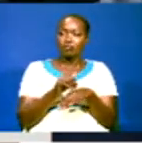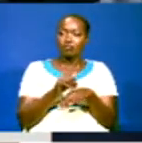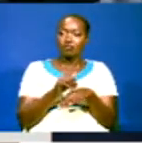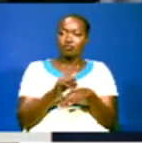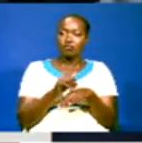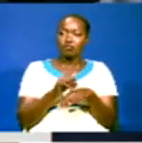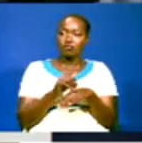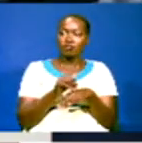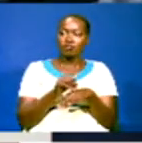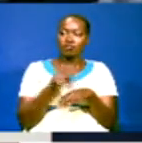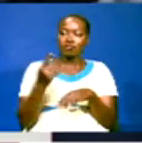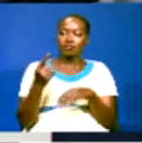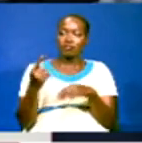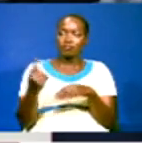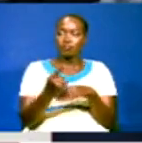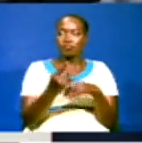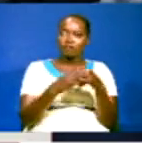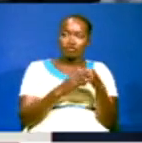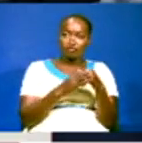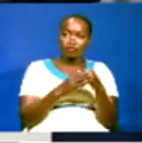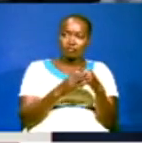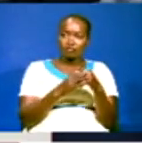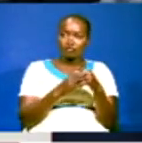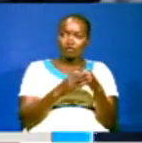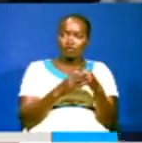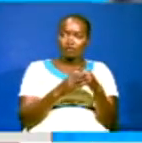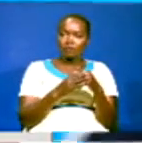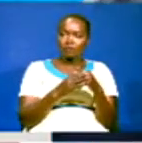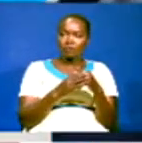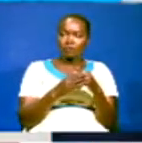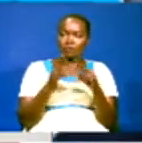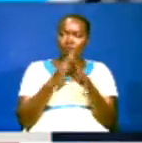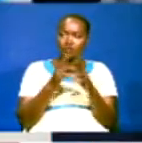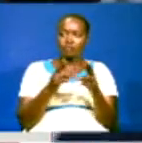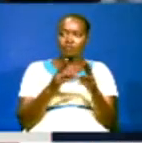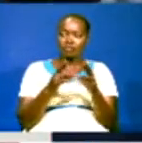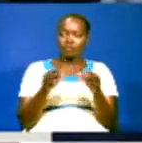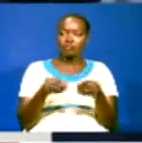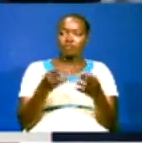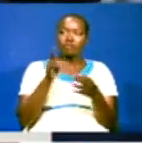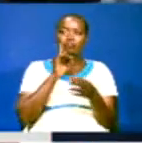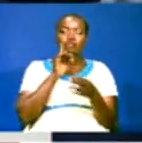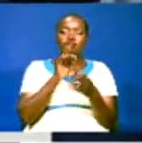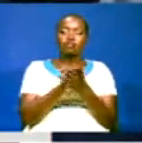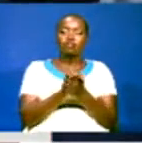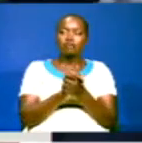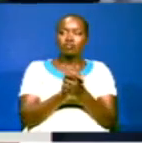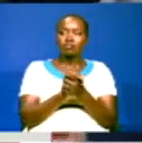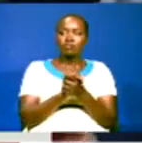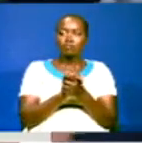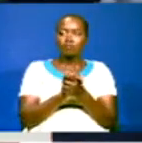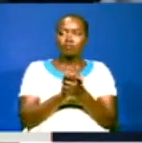around 119. Today, as per this report that we will table tomorrow, we are